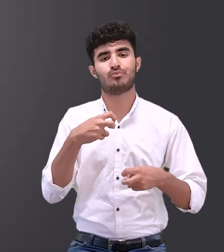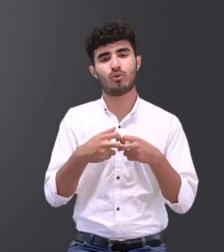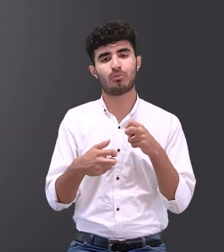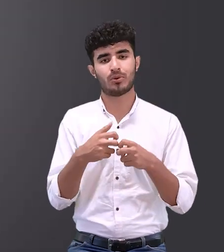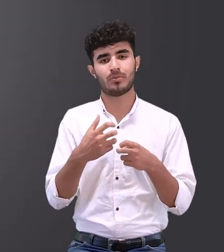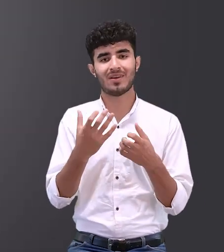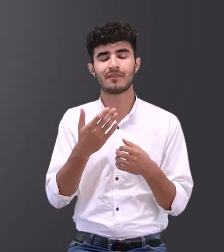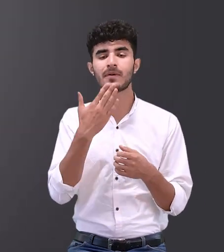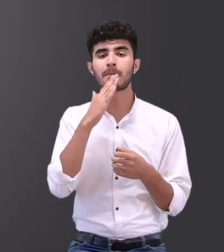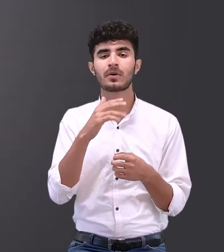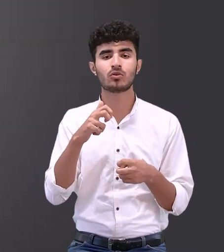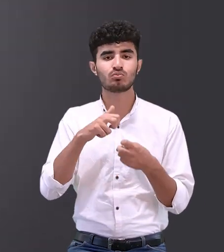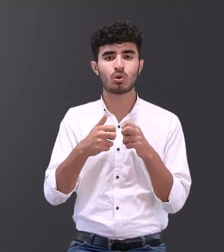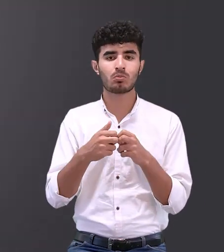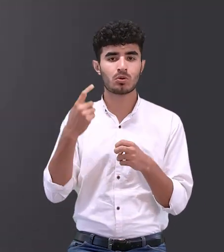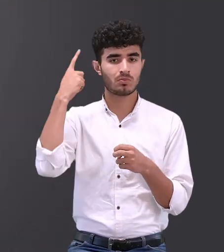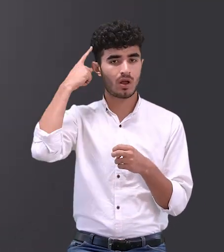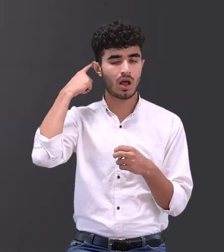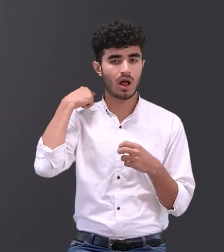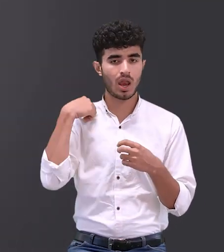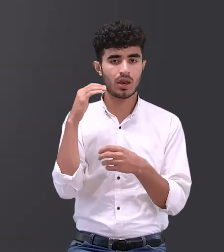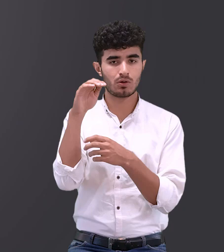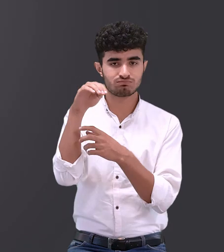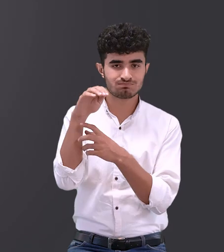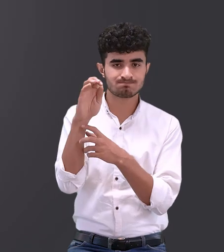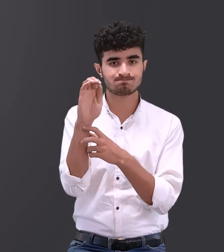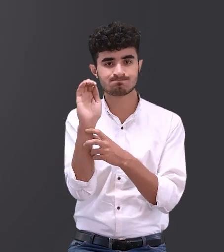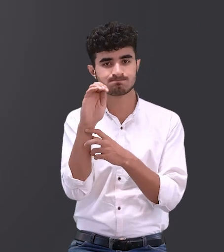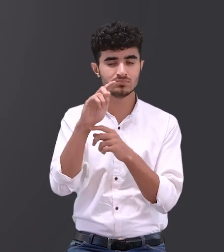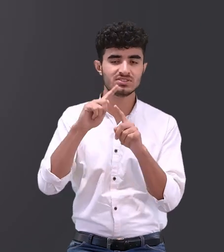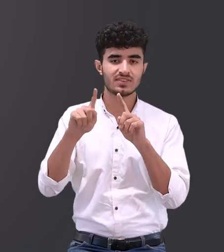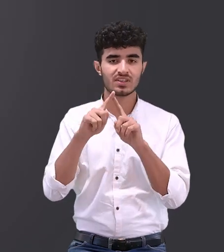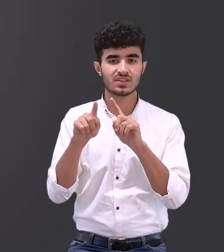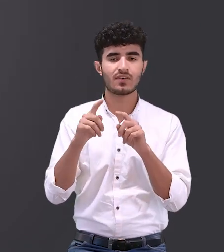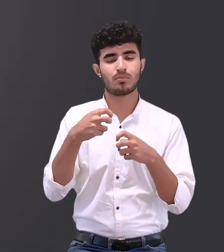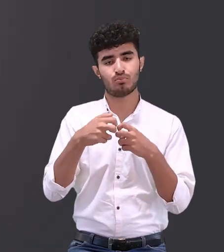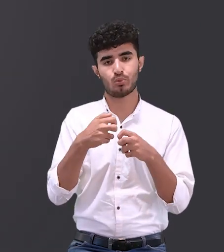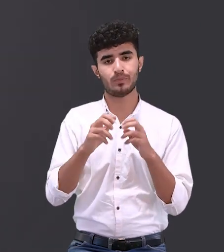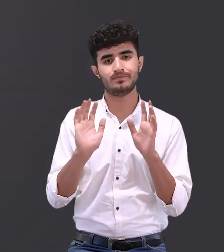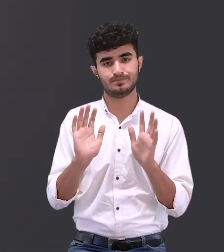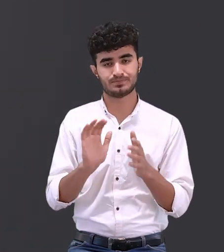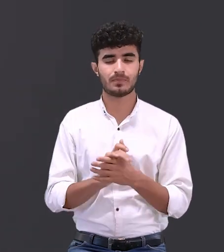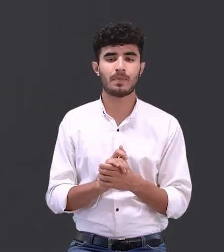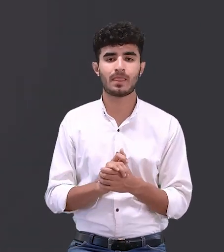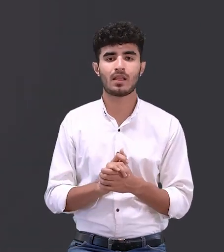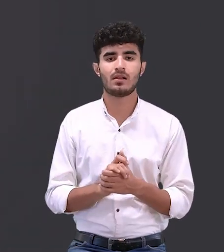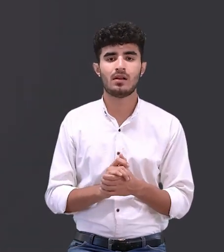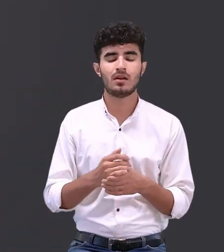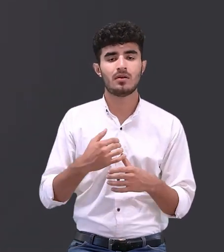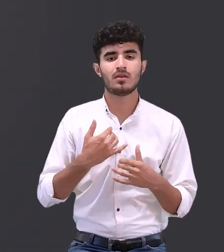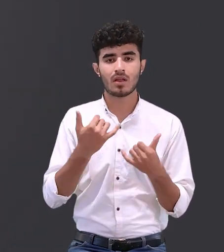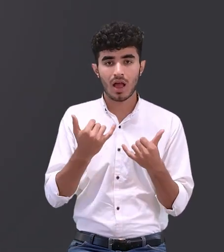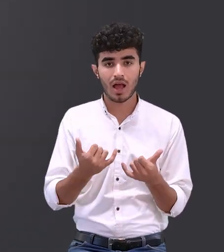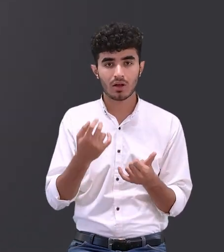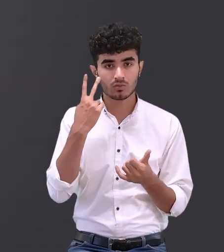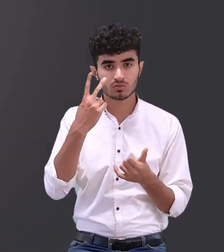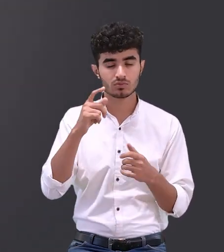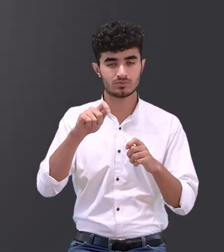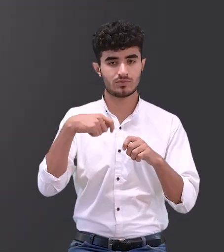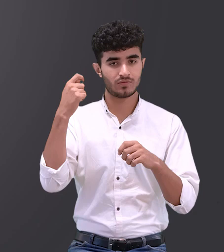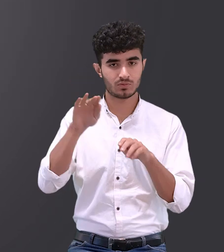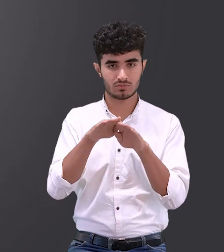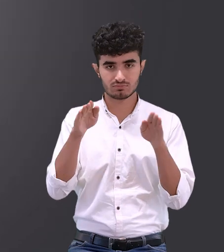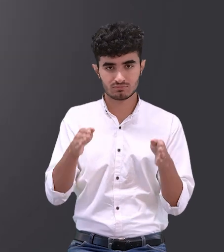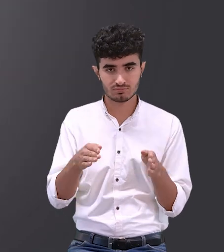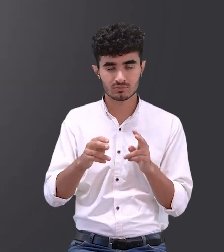or develop these pattern problems and injuries. And I want to just touch on that today and use this platform